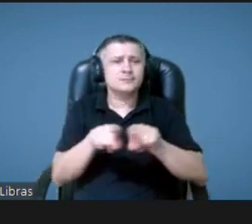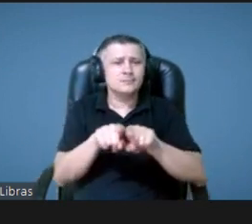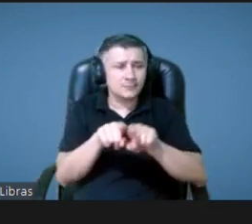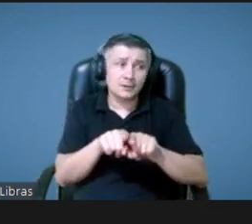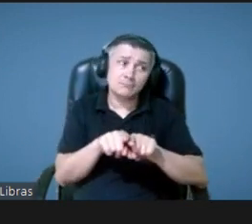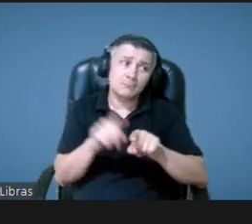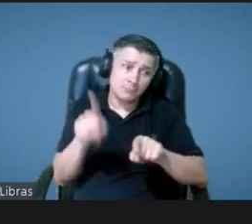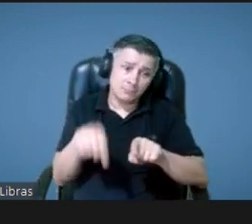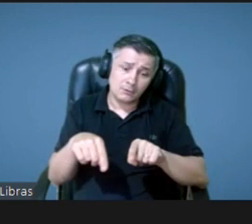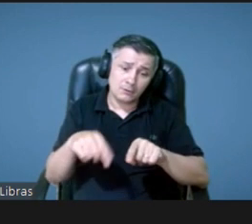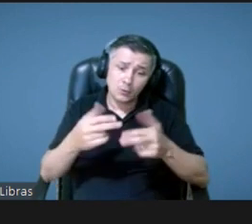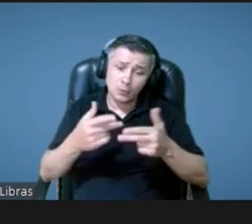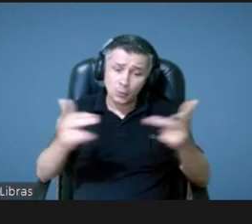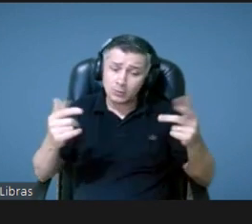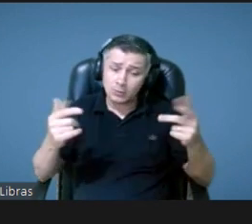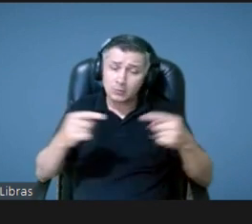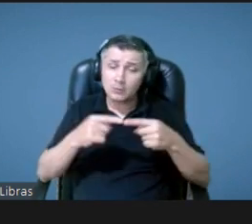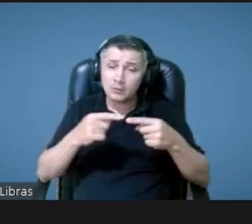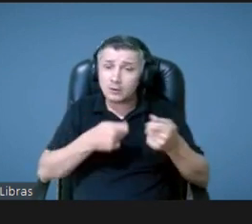Lima.